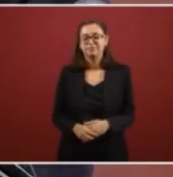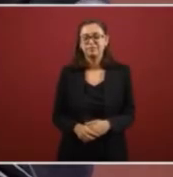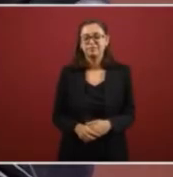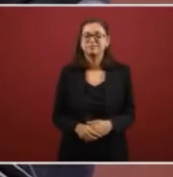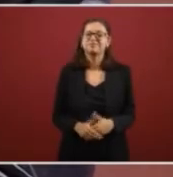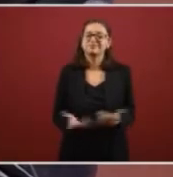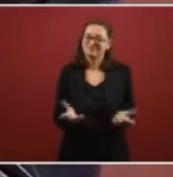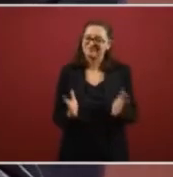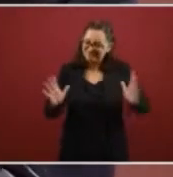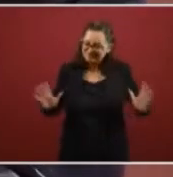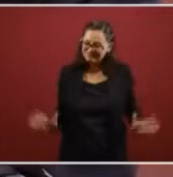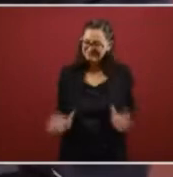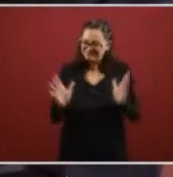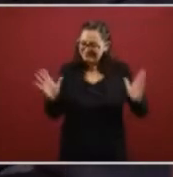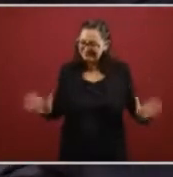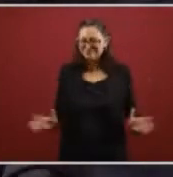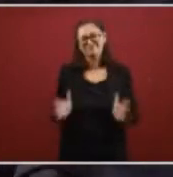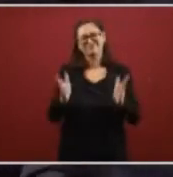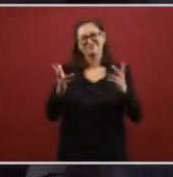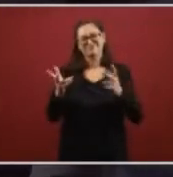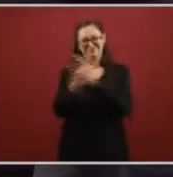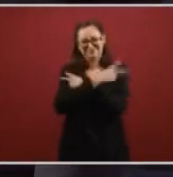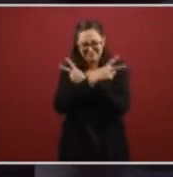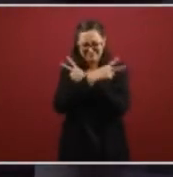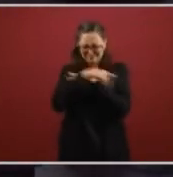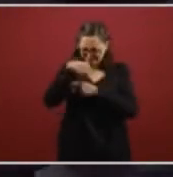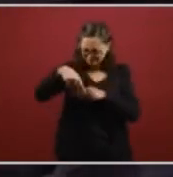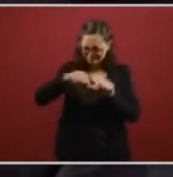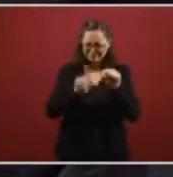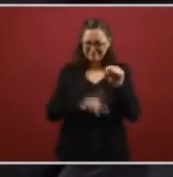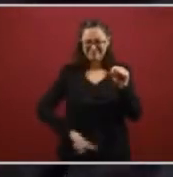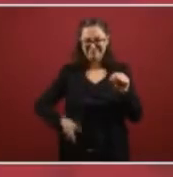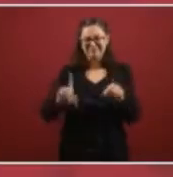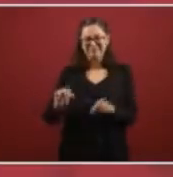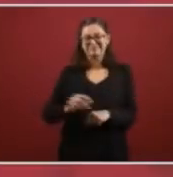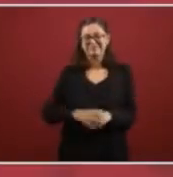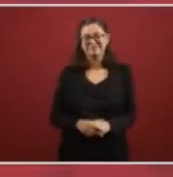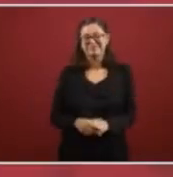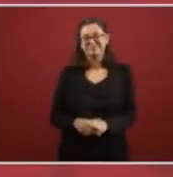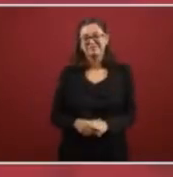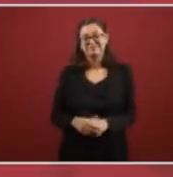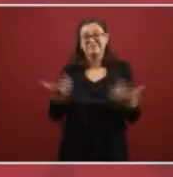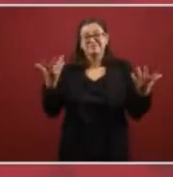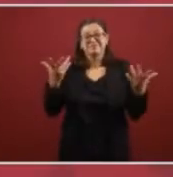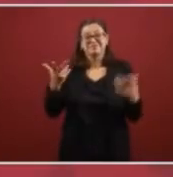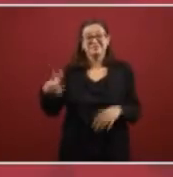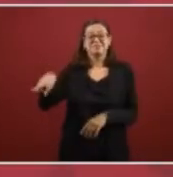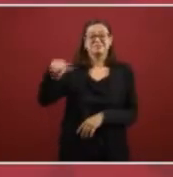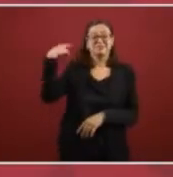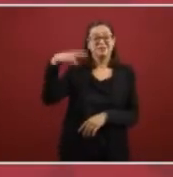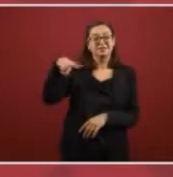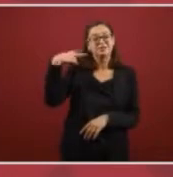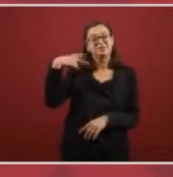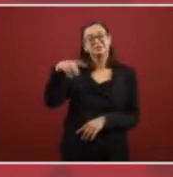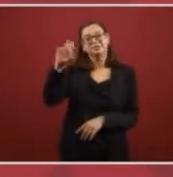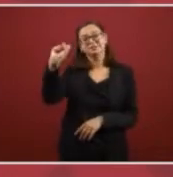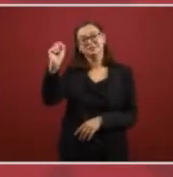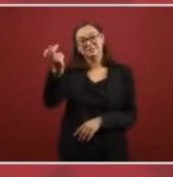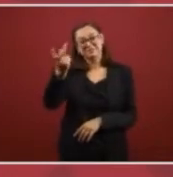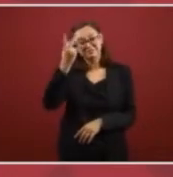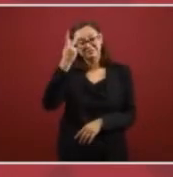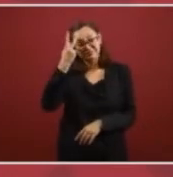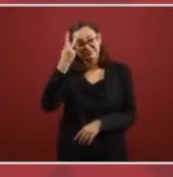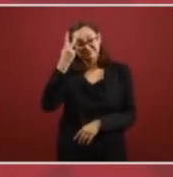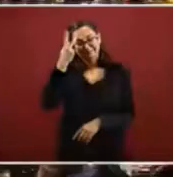Yes, you need to get in happy. Go to Veracruz, San